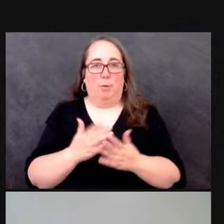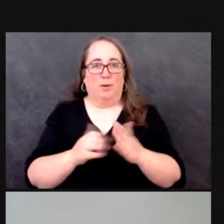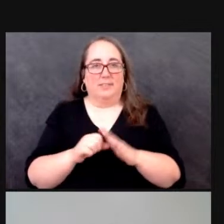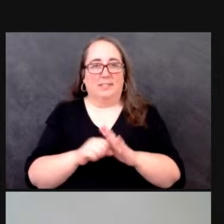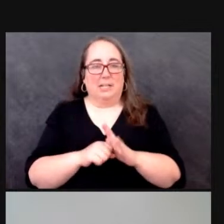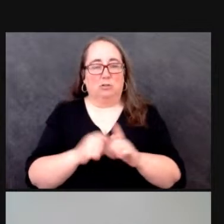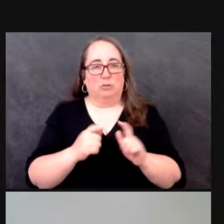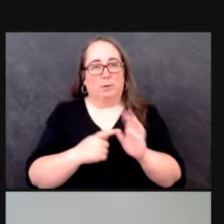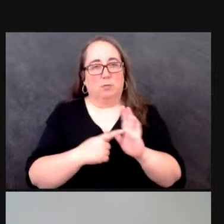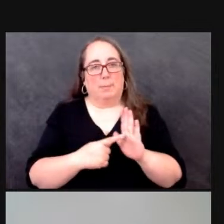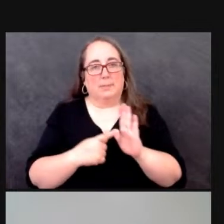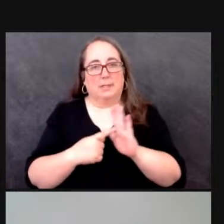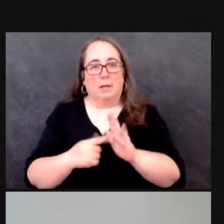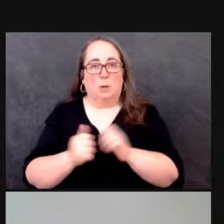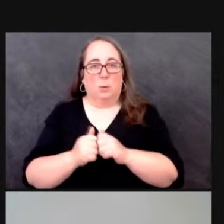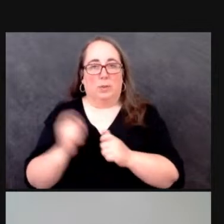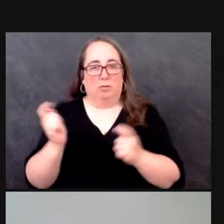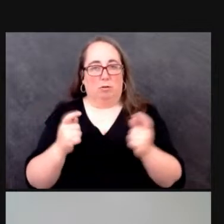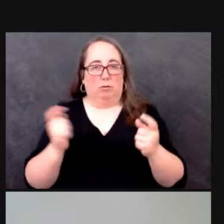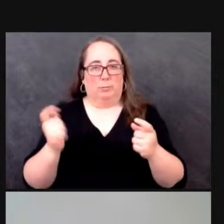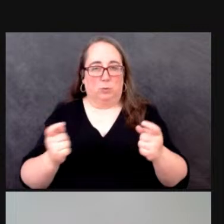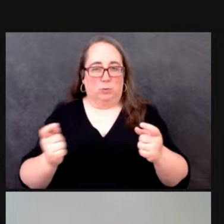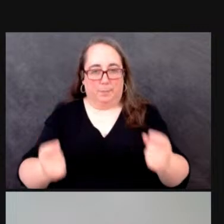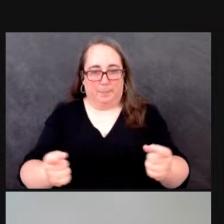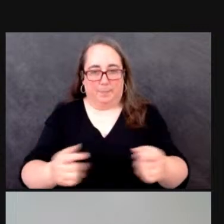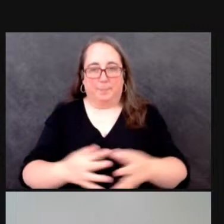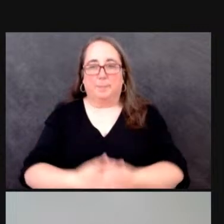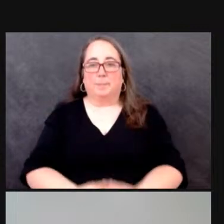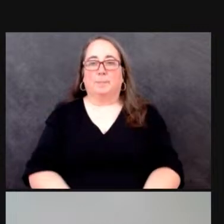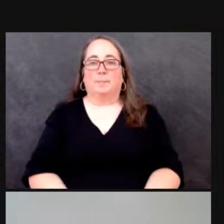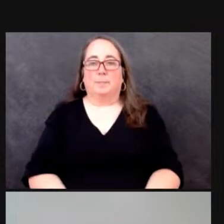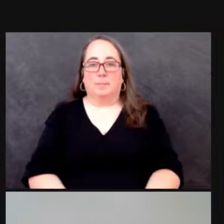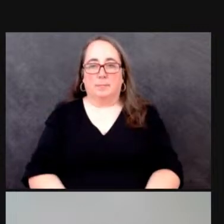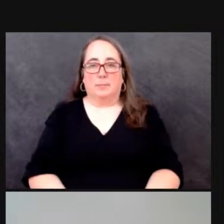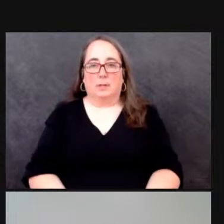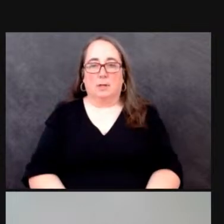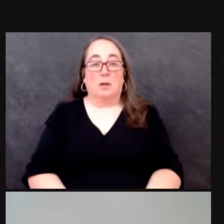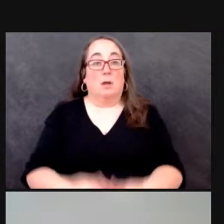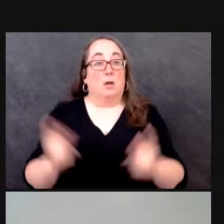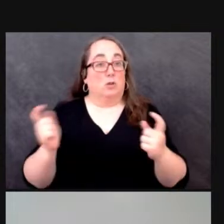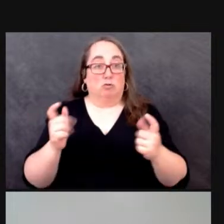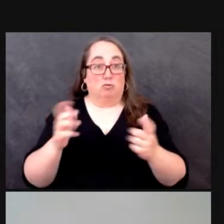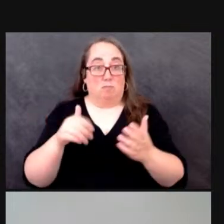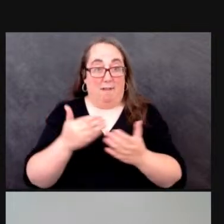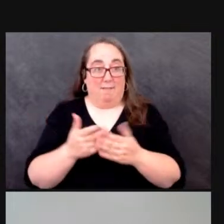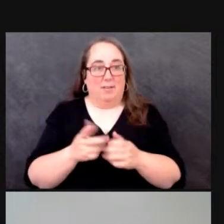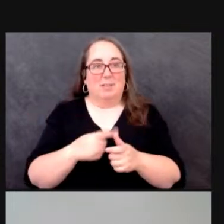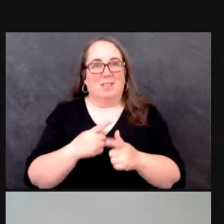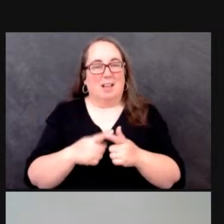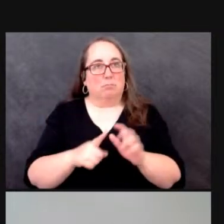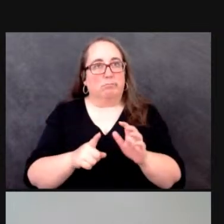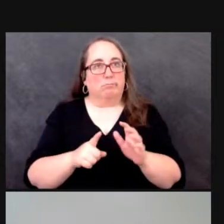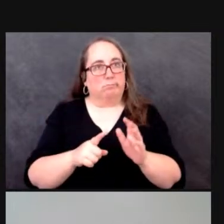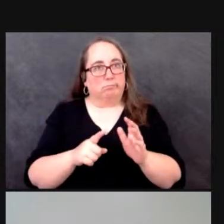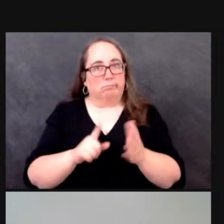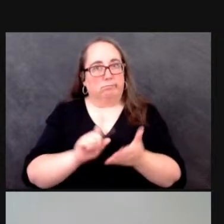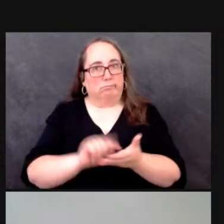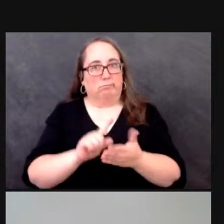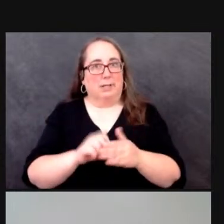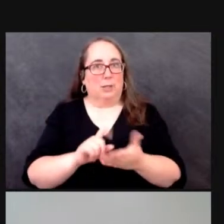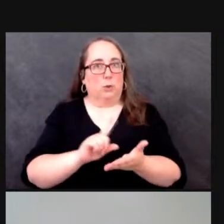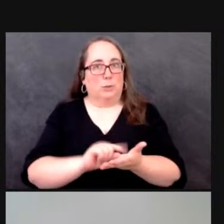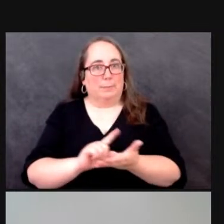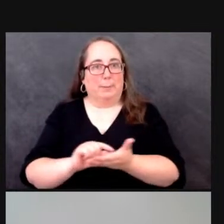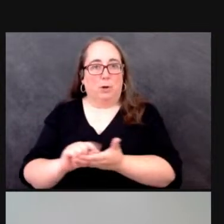be represented in the contributions. As donations came in, they were chronicled in the newspapers around the state.